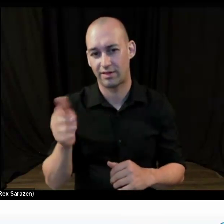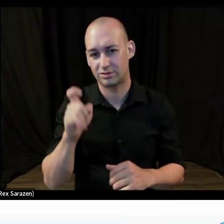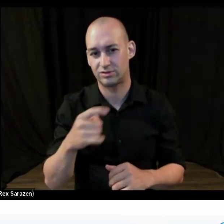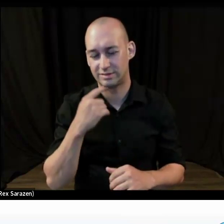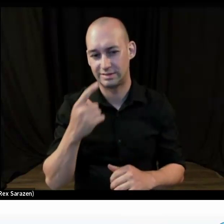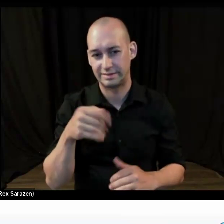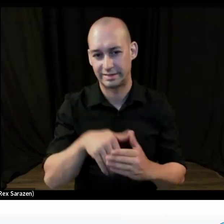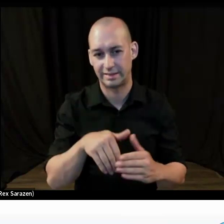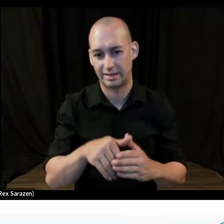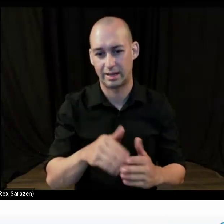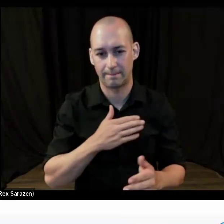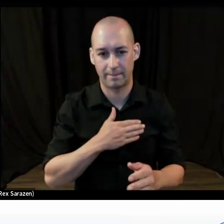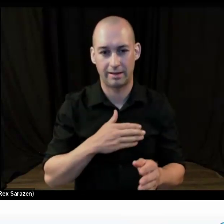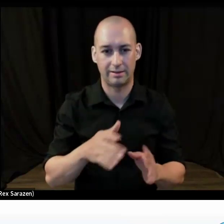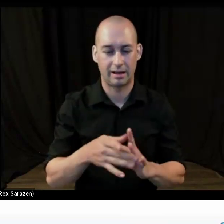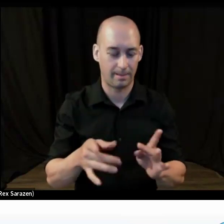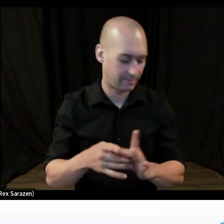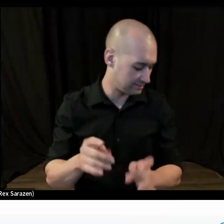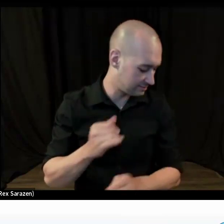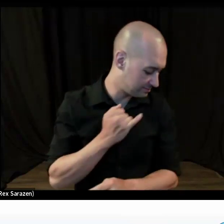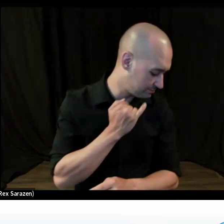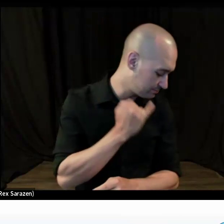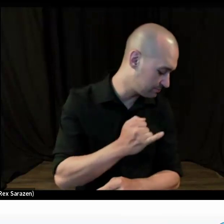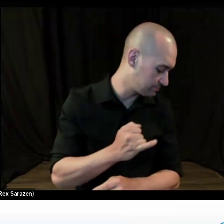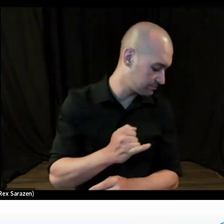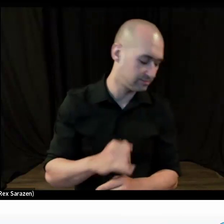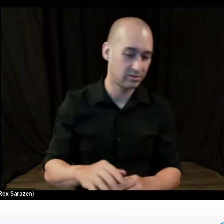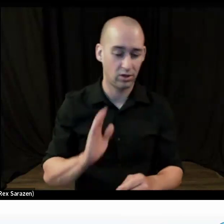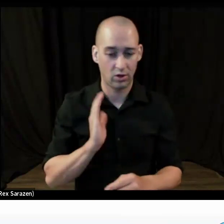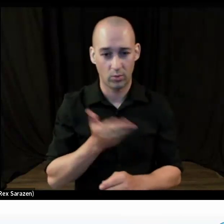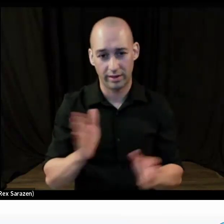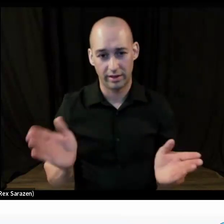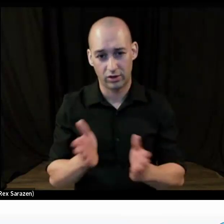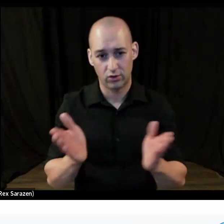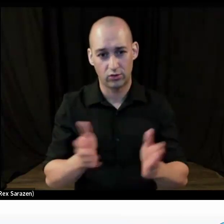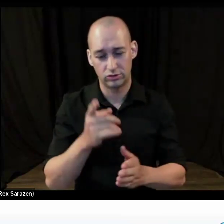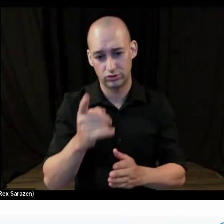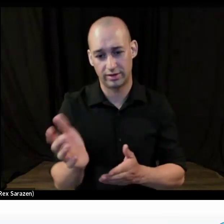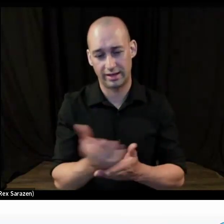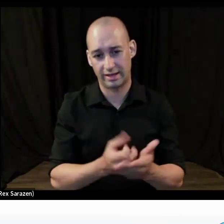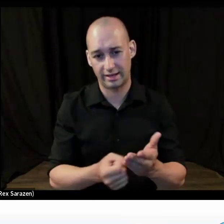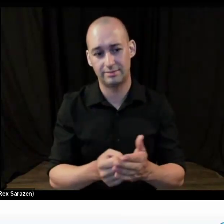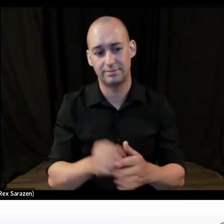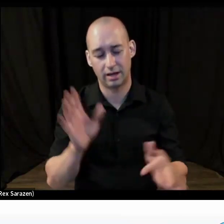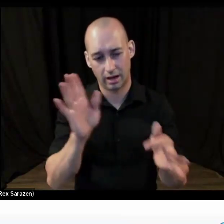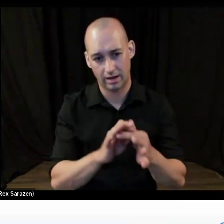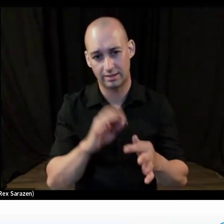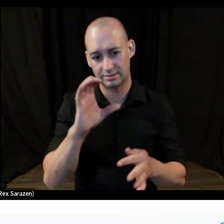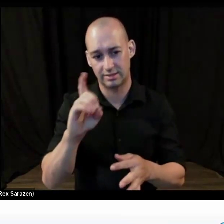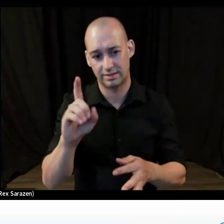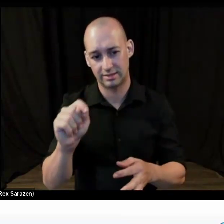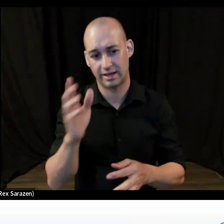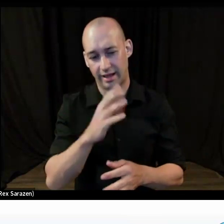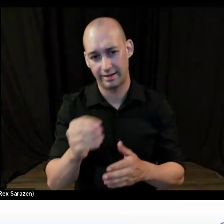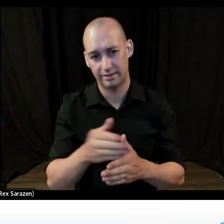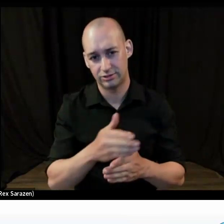in my spiel is that we encourage you to get a hold of CDT and share so that